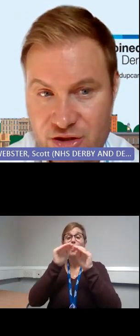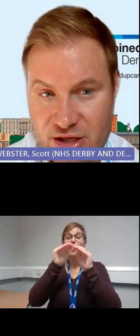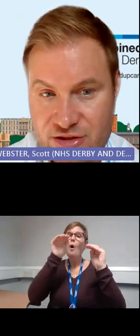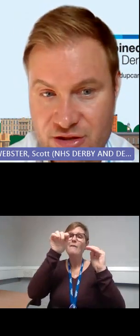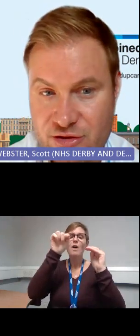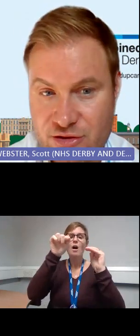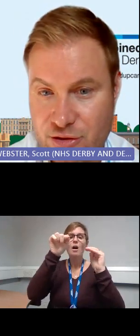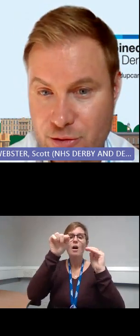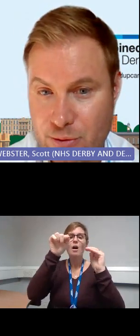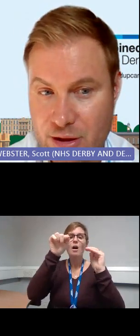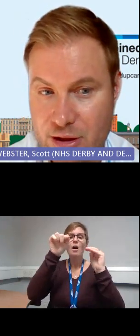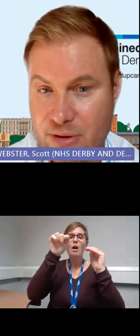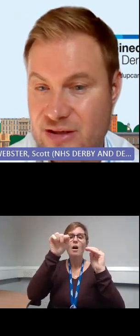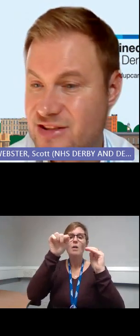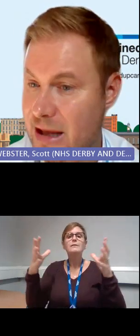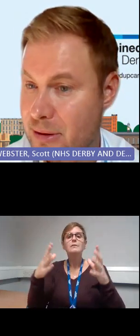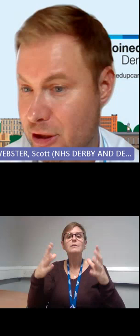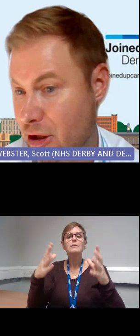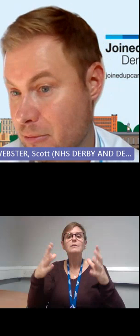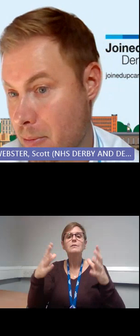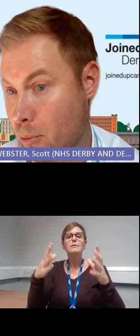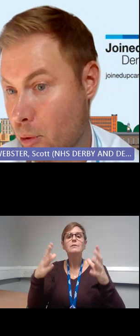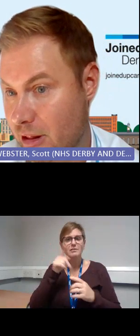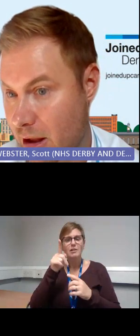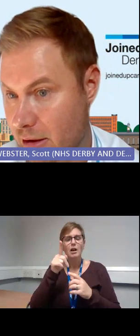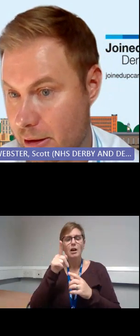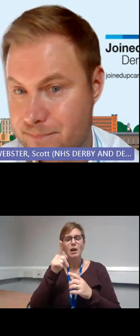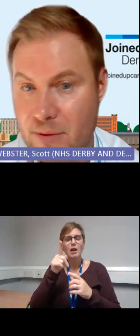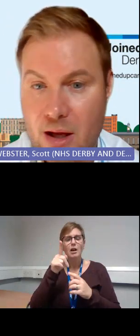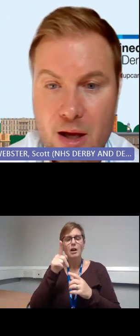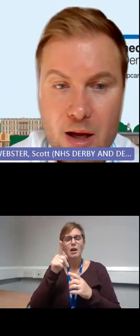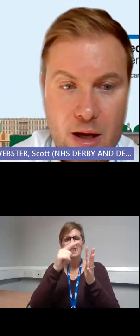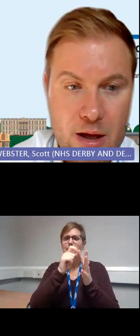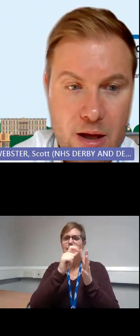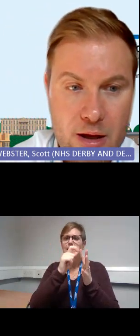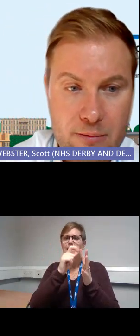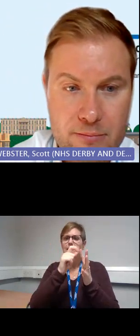Greater Manchester to Stepping Hill, more than likely.